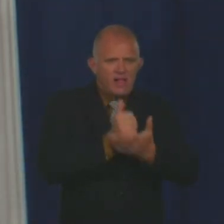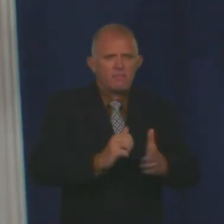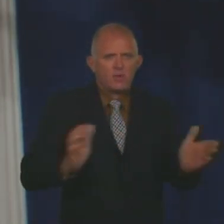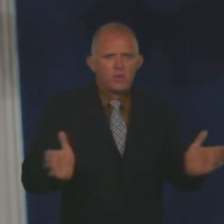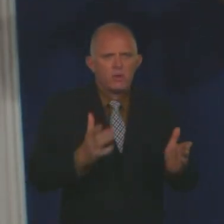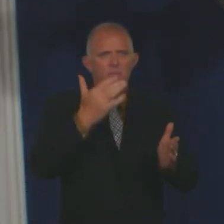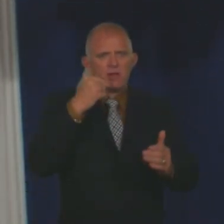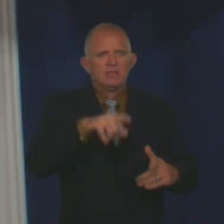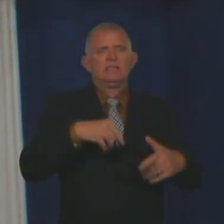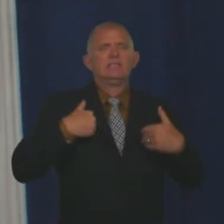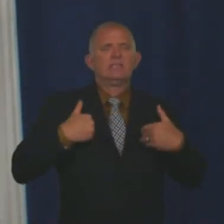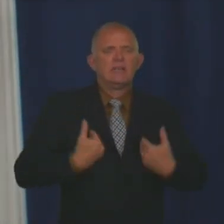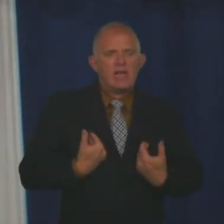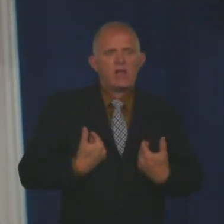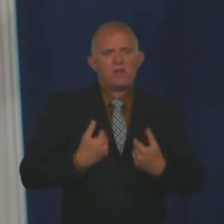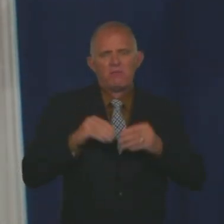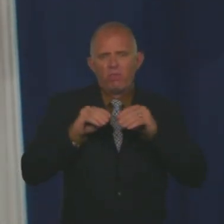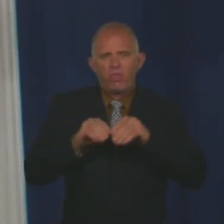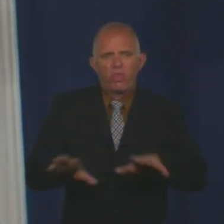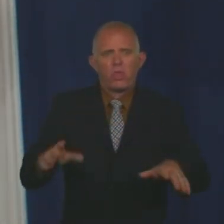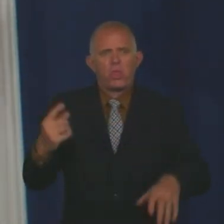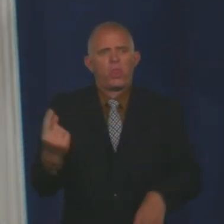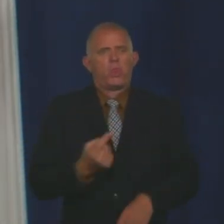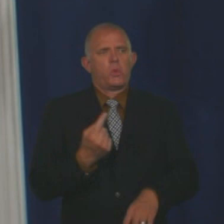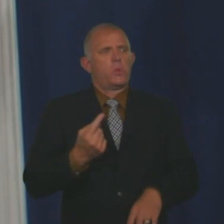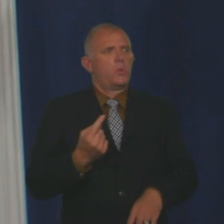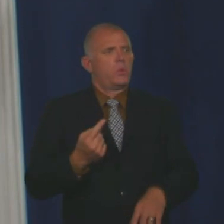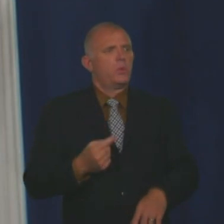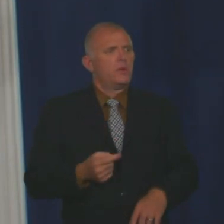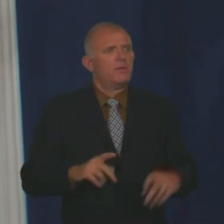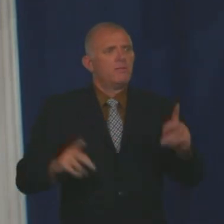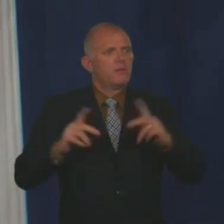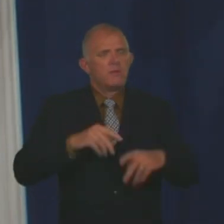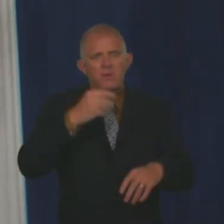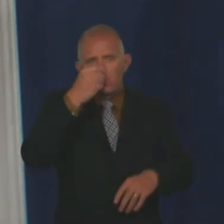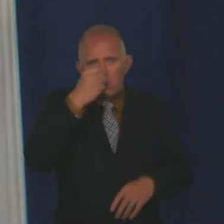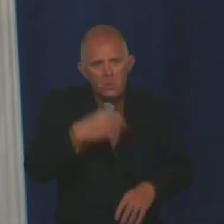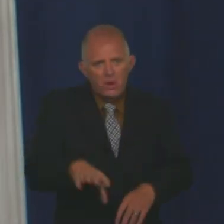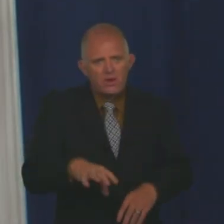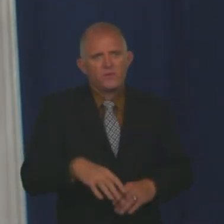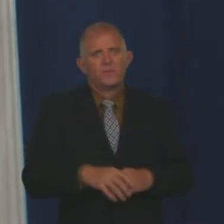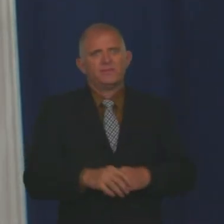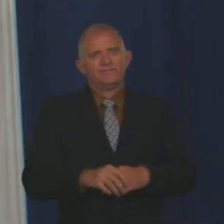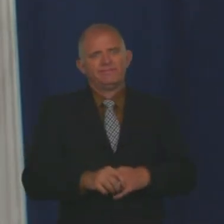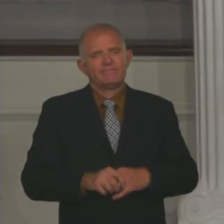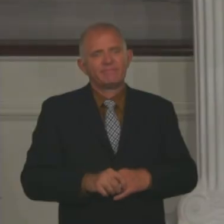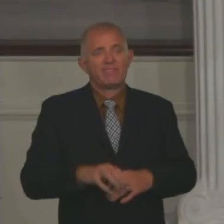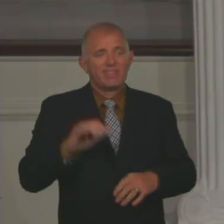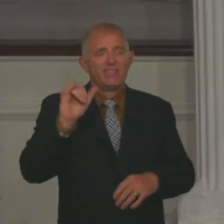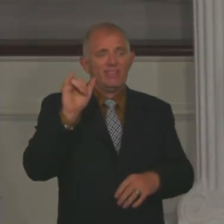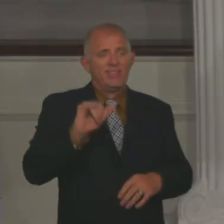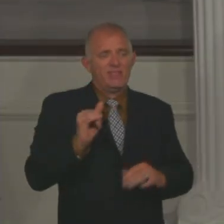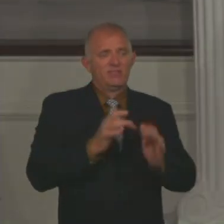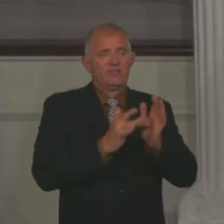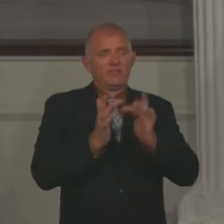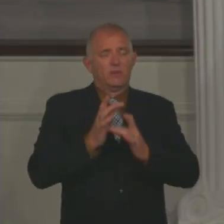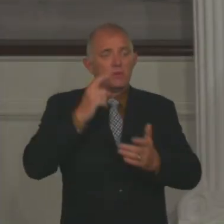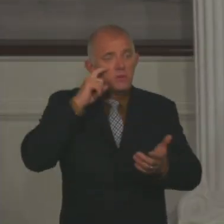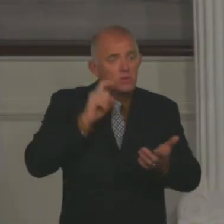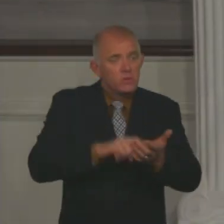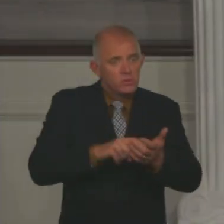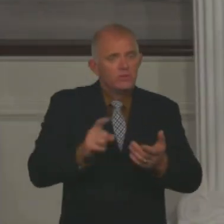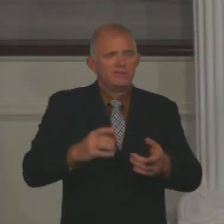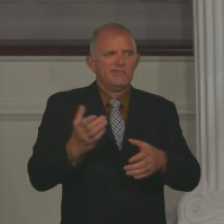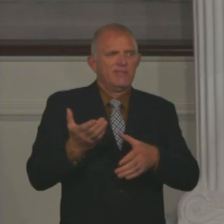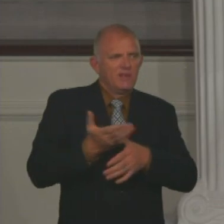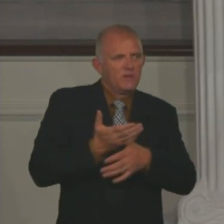They're scattered and they're lonely and they have no one that cares about them. And it bothered the Lord Jesus Christ. Does it bother you?